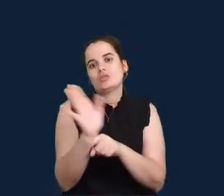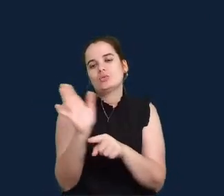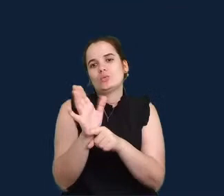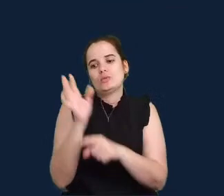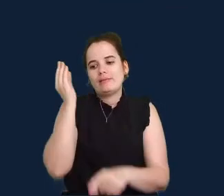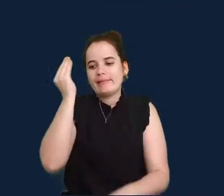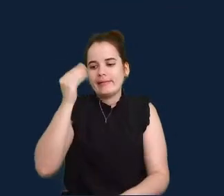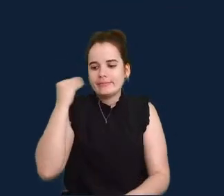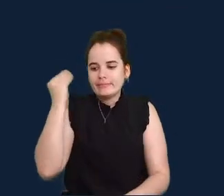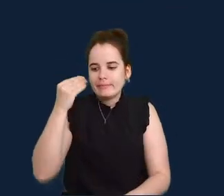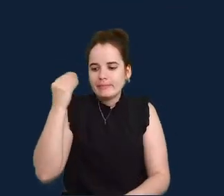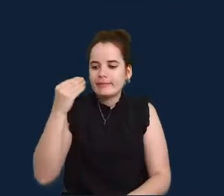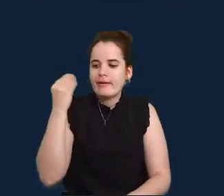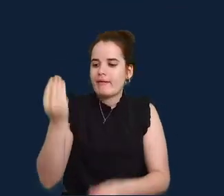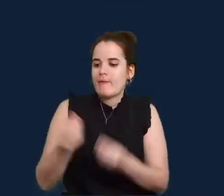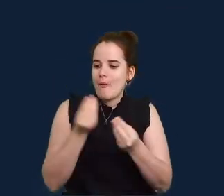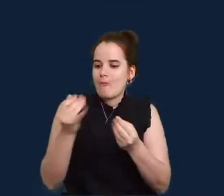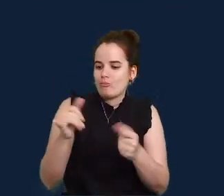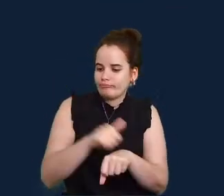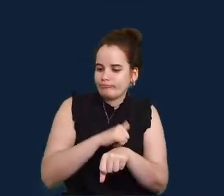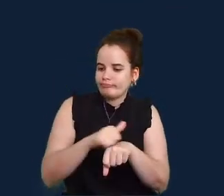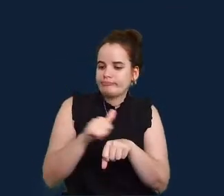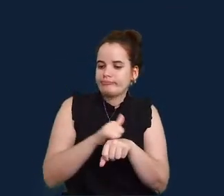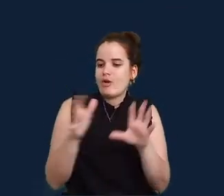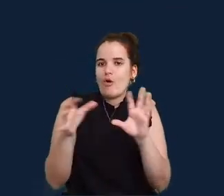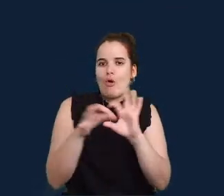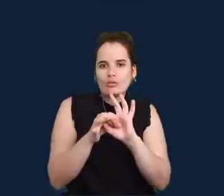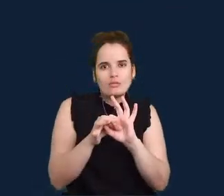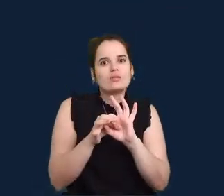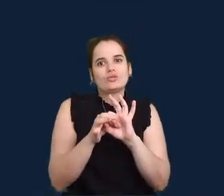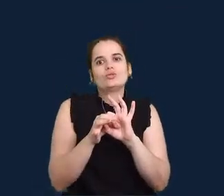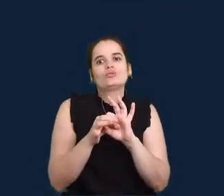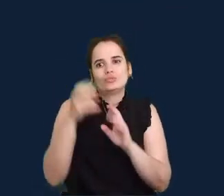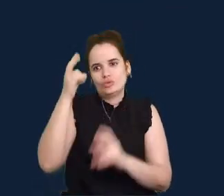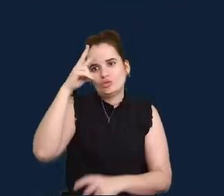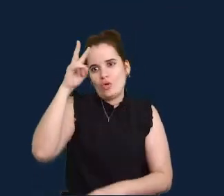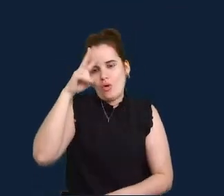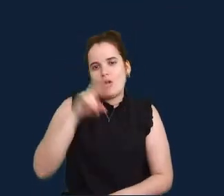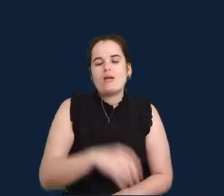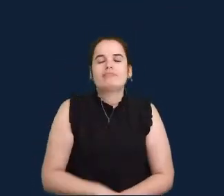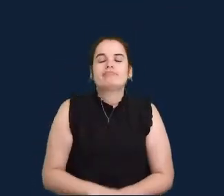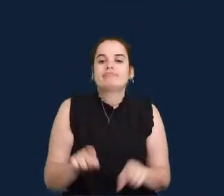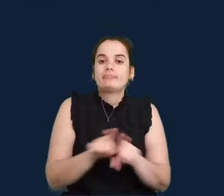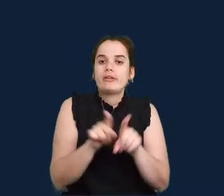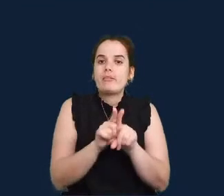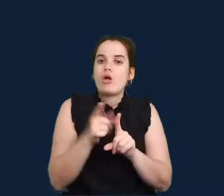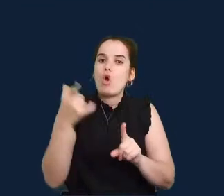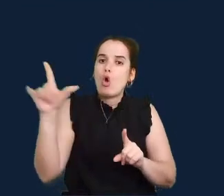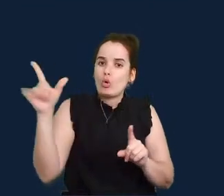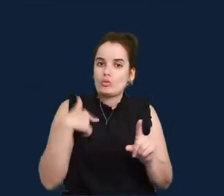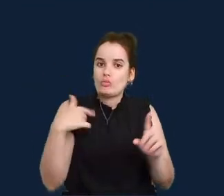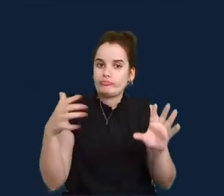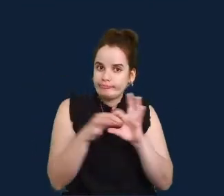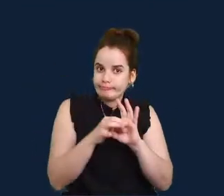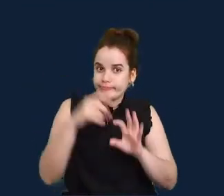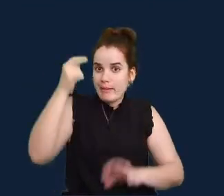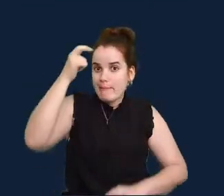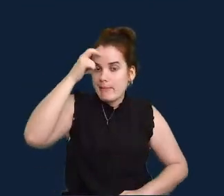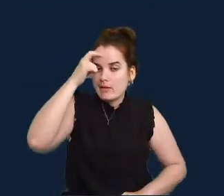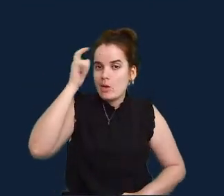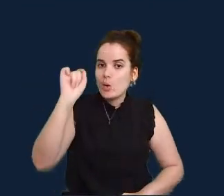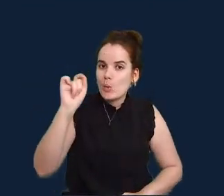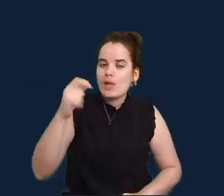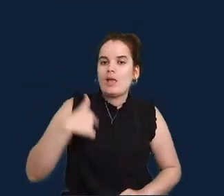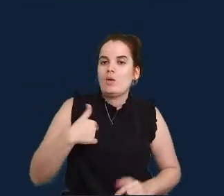talking about this was that when I used to work for the Hindustan Times, we had this